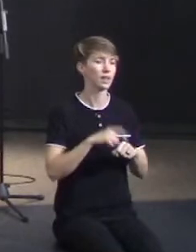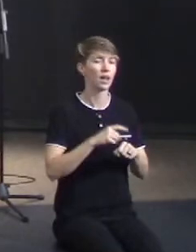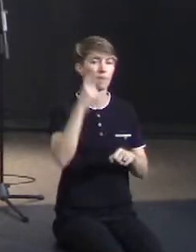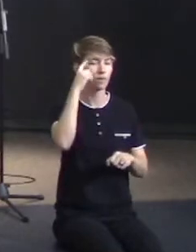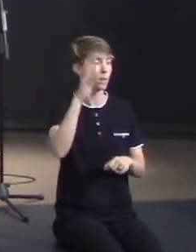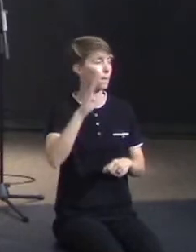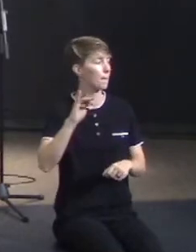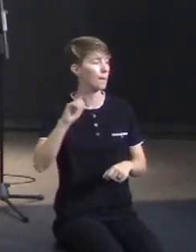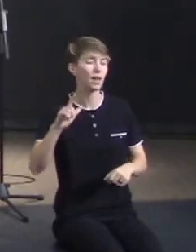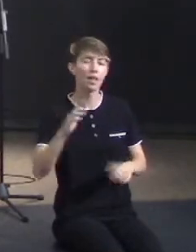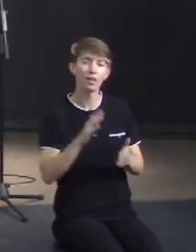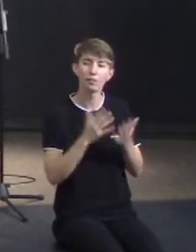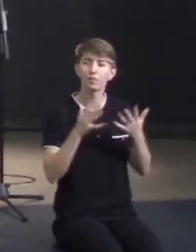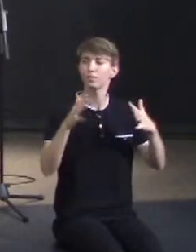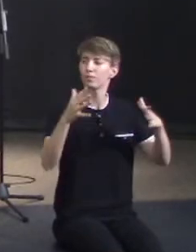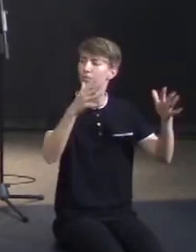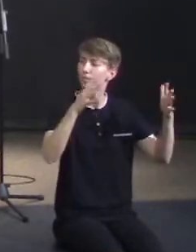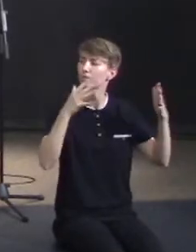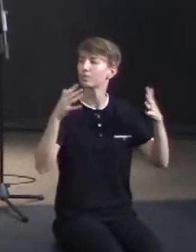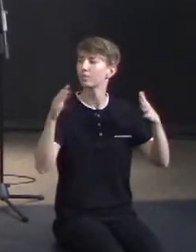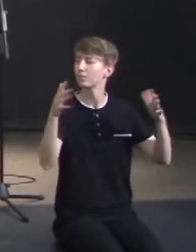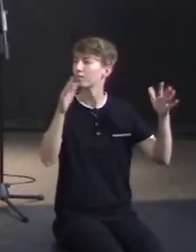And we are gonna end